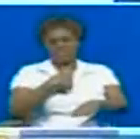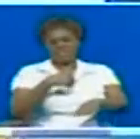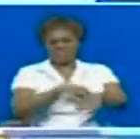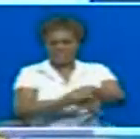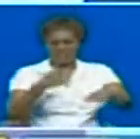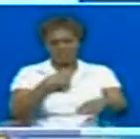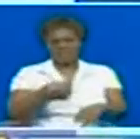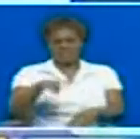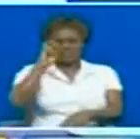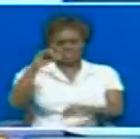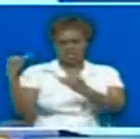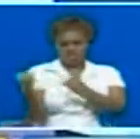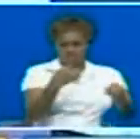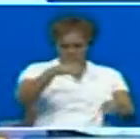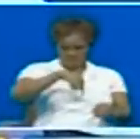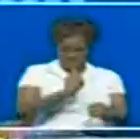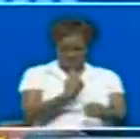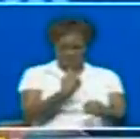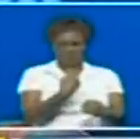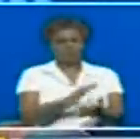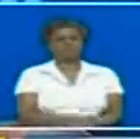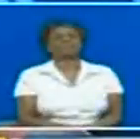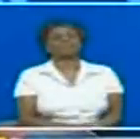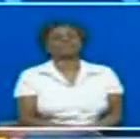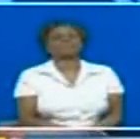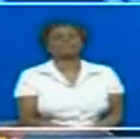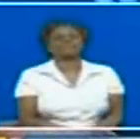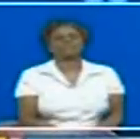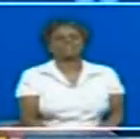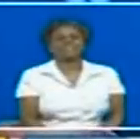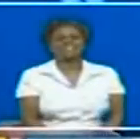right. at that. Introduce yourself and take it away. Right.